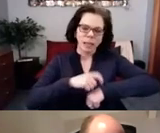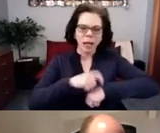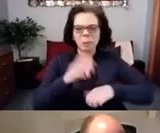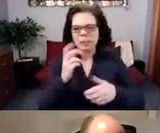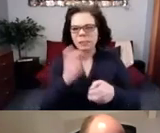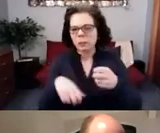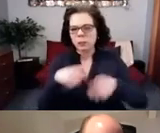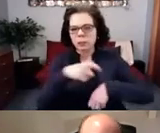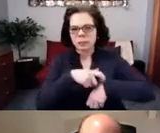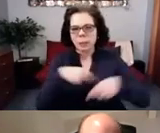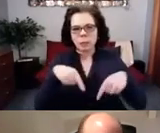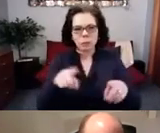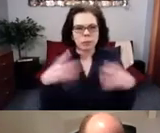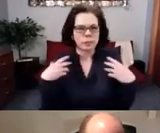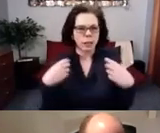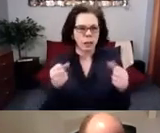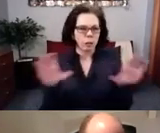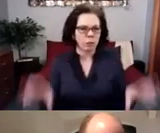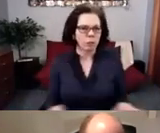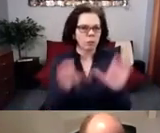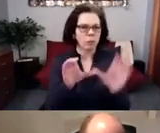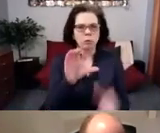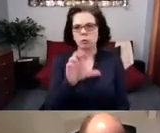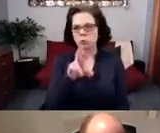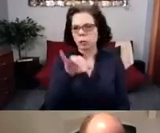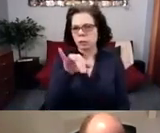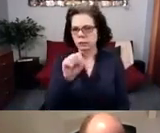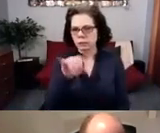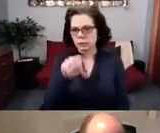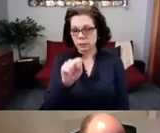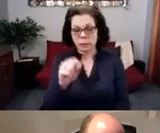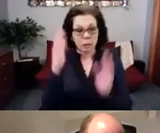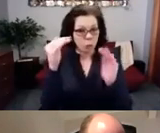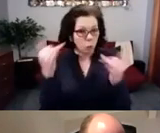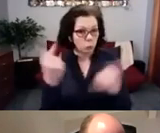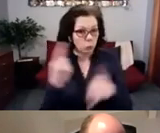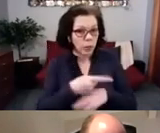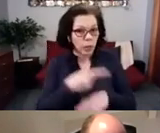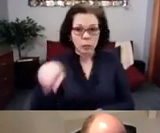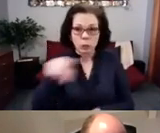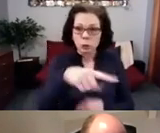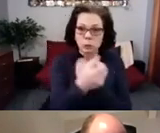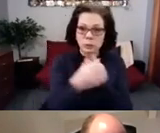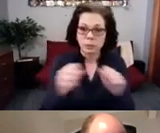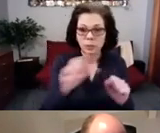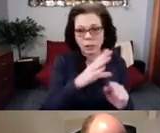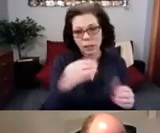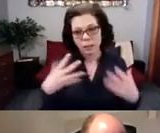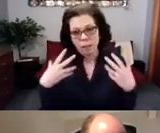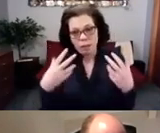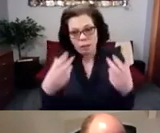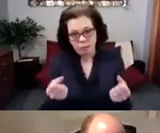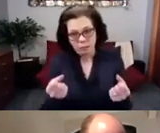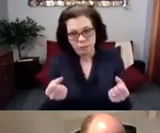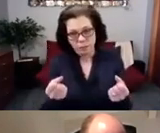crisis. I hope today finds you and your loved ones safe and well, and I hope you found a way